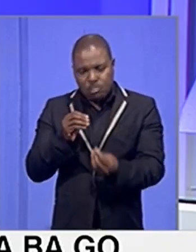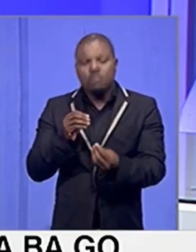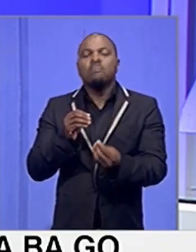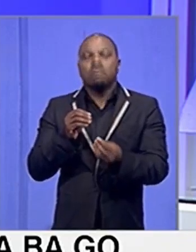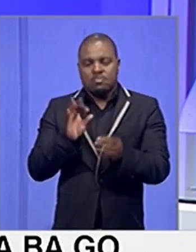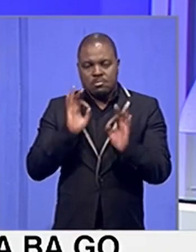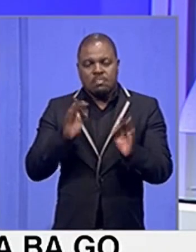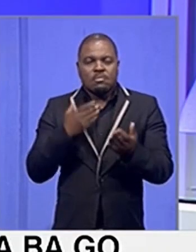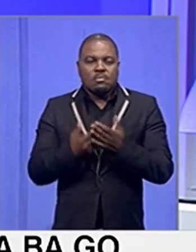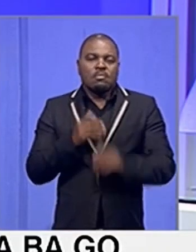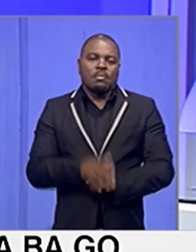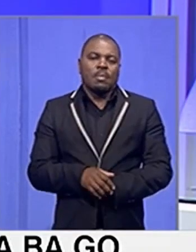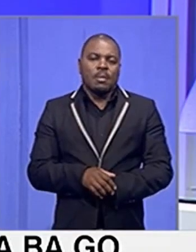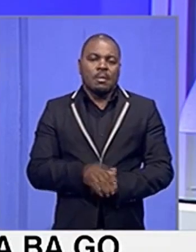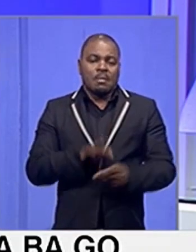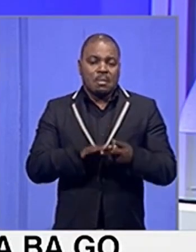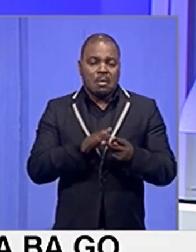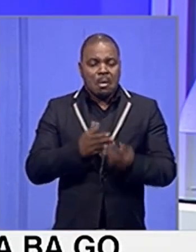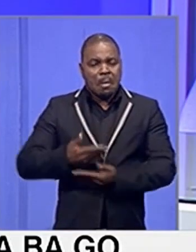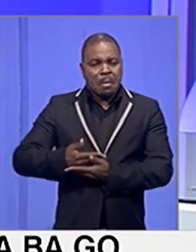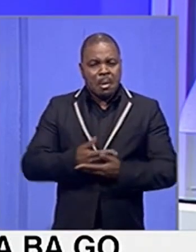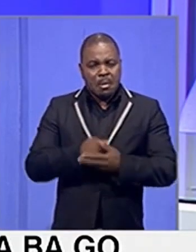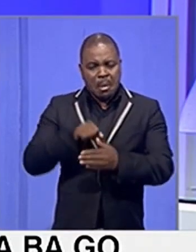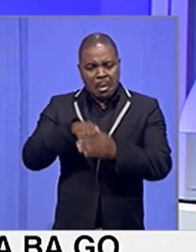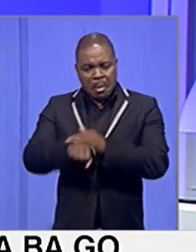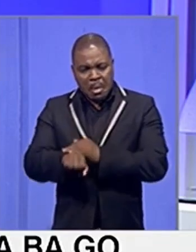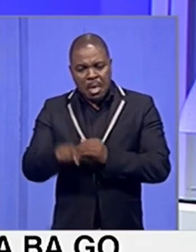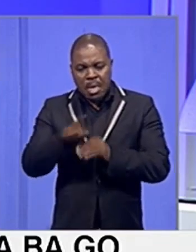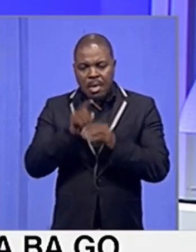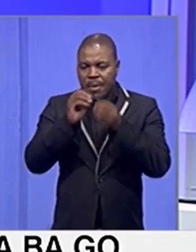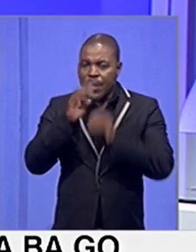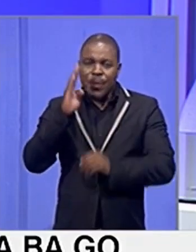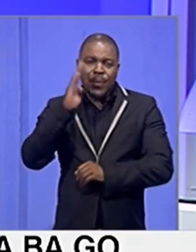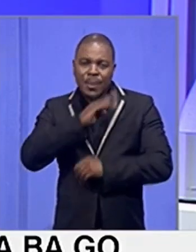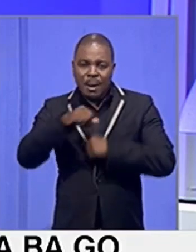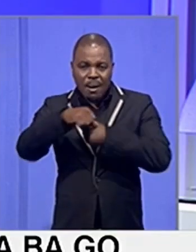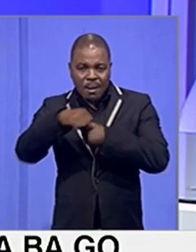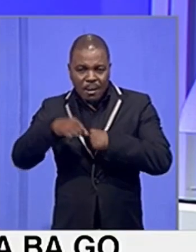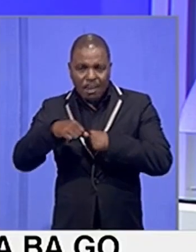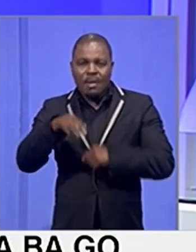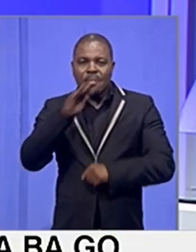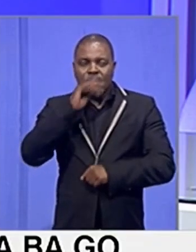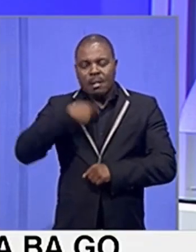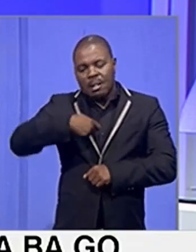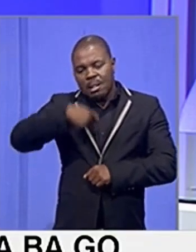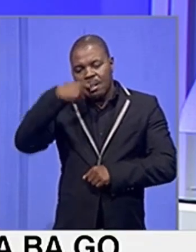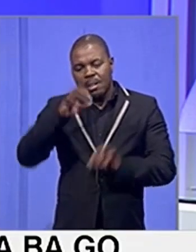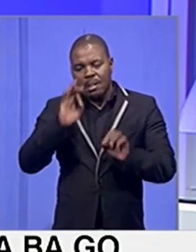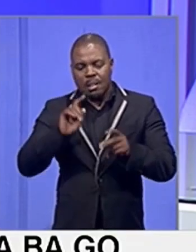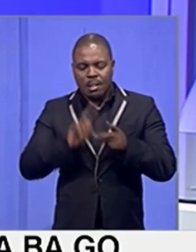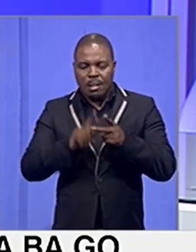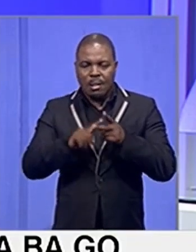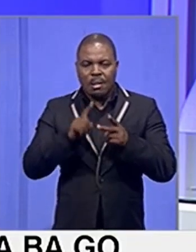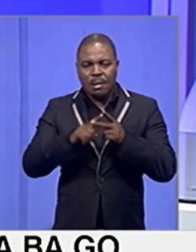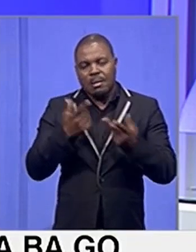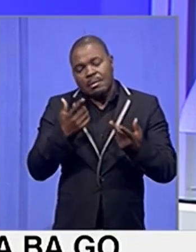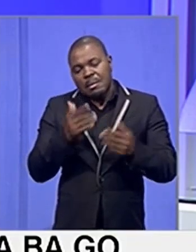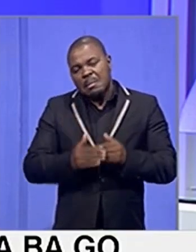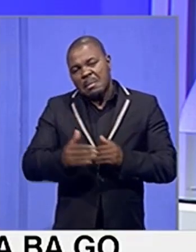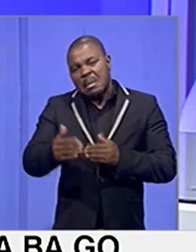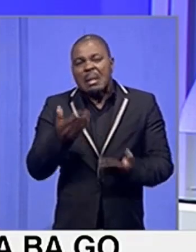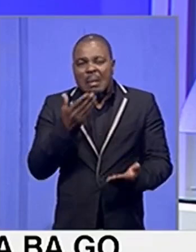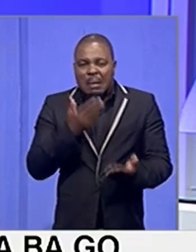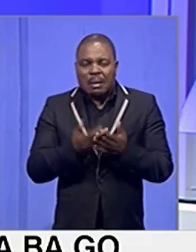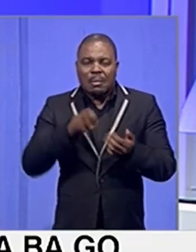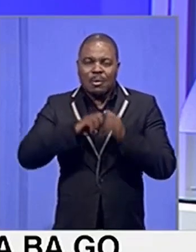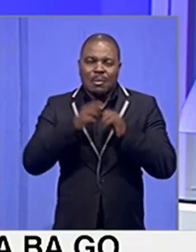ngwana. Ge masea a nago le bolwetse bjo a ka sea lafiwe a ka se kgone go fepua gabotse goba a itemogela mathata